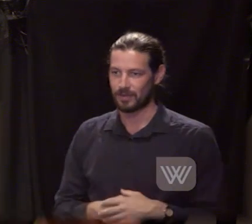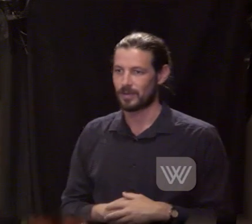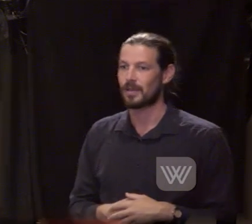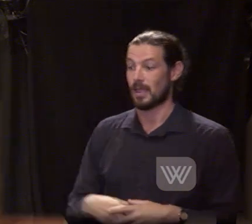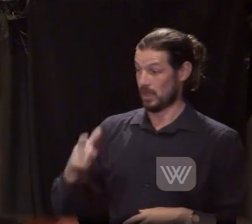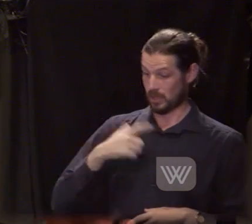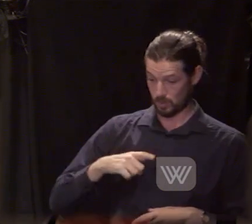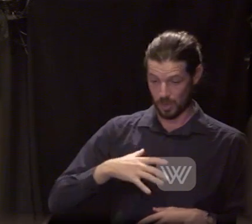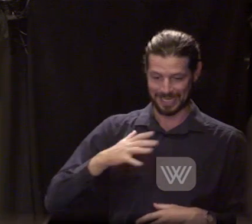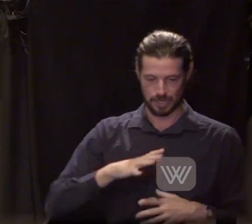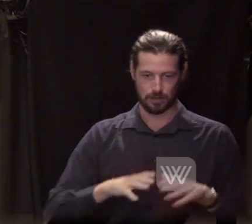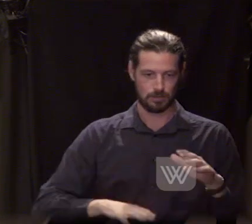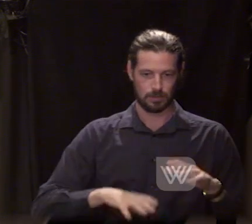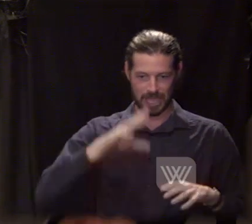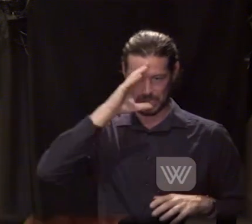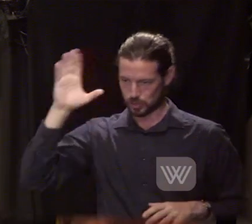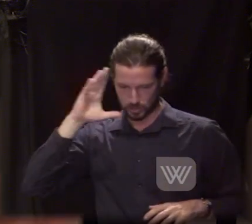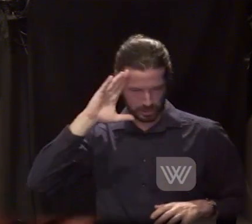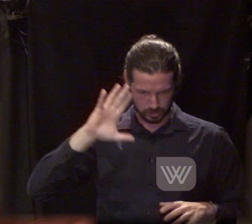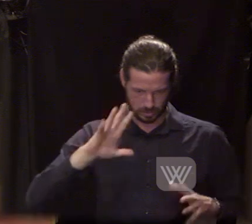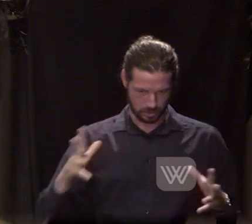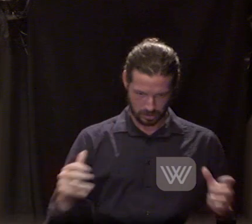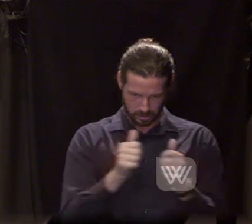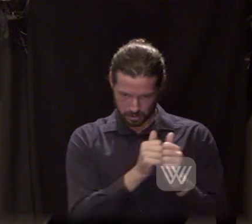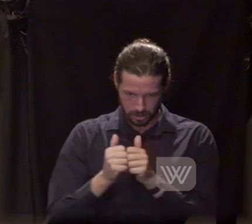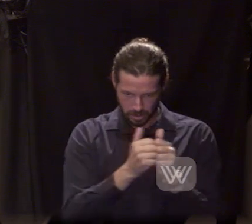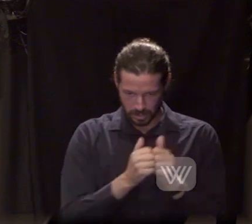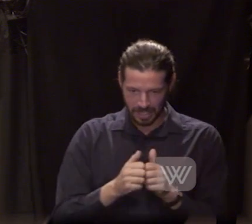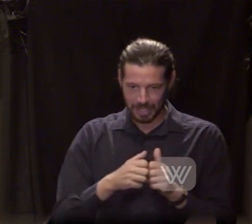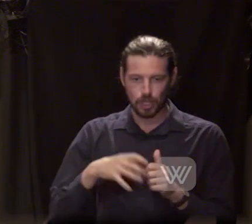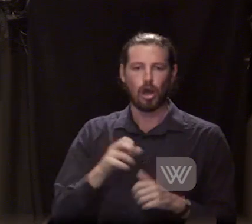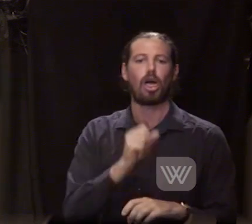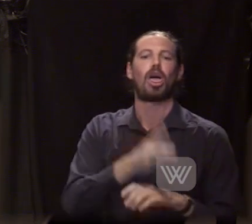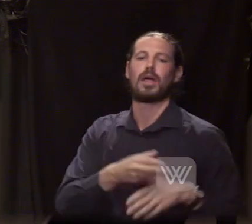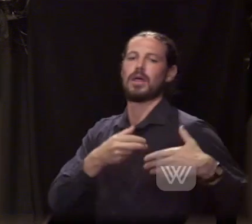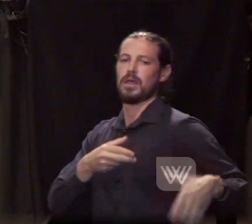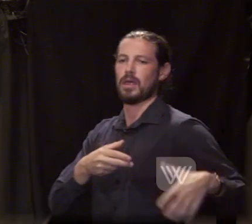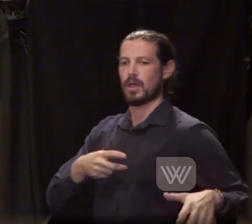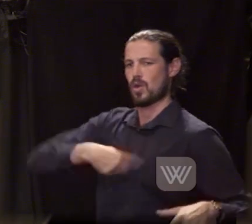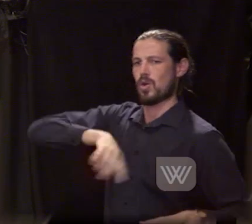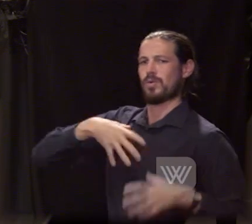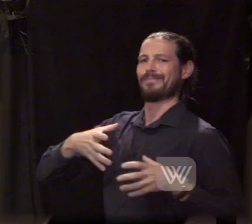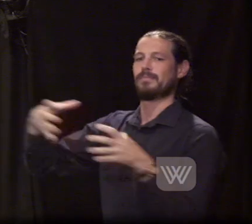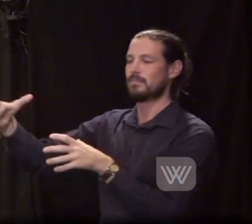it's not one country that is better than any other. We have to pick and choose the best out of everybody and work together.